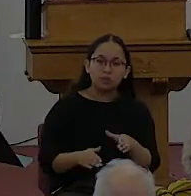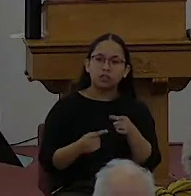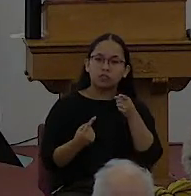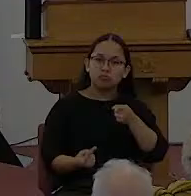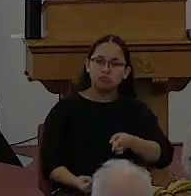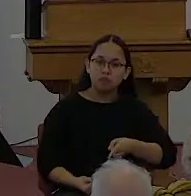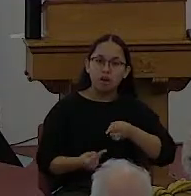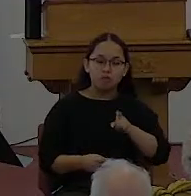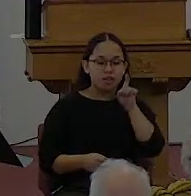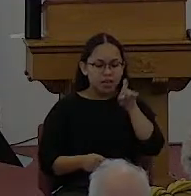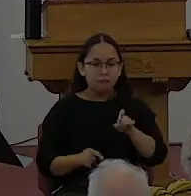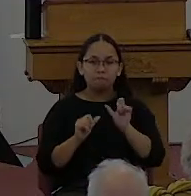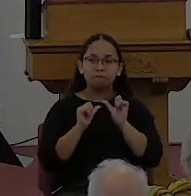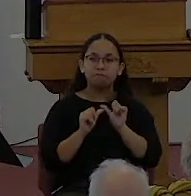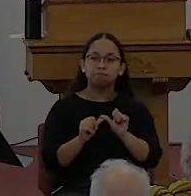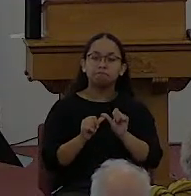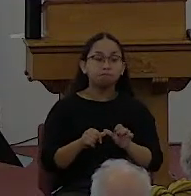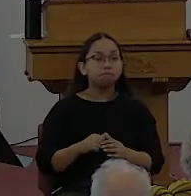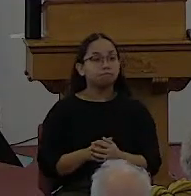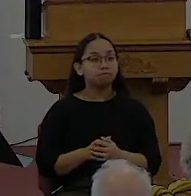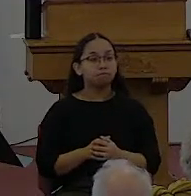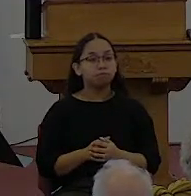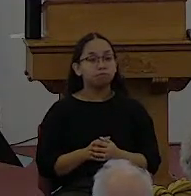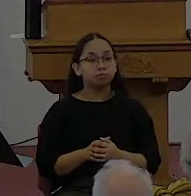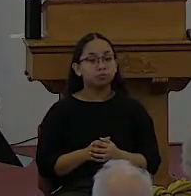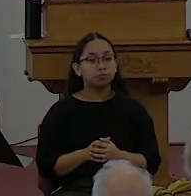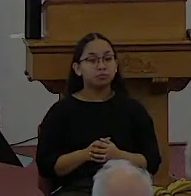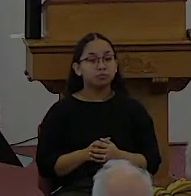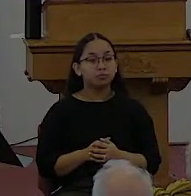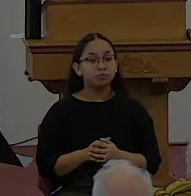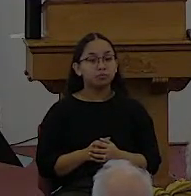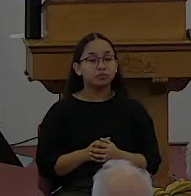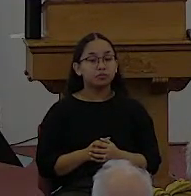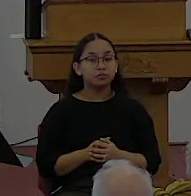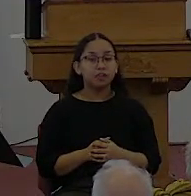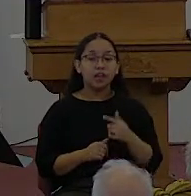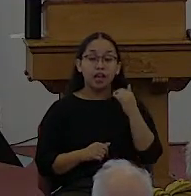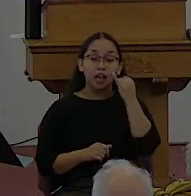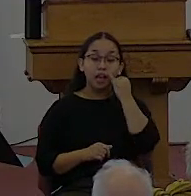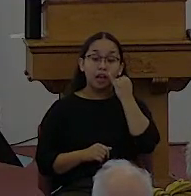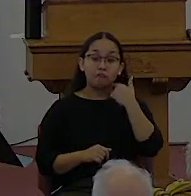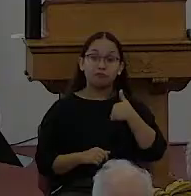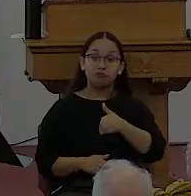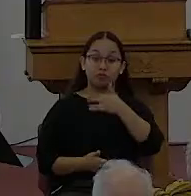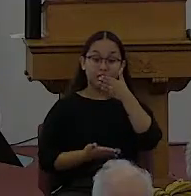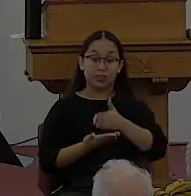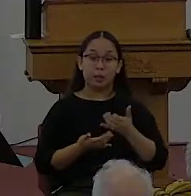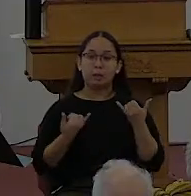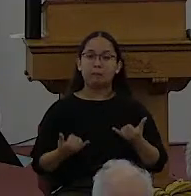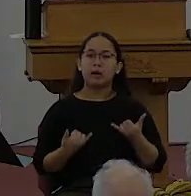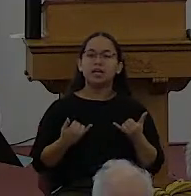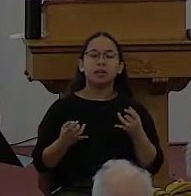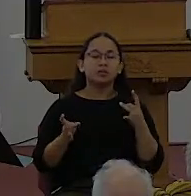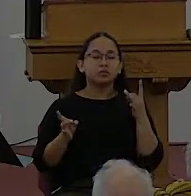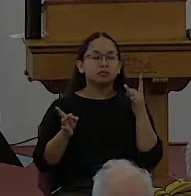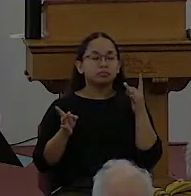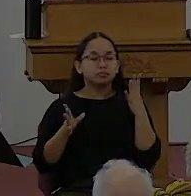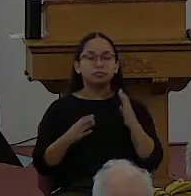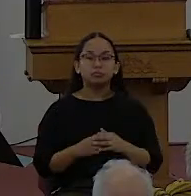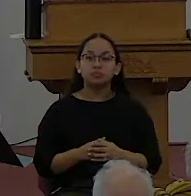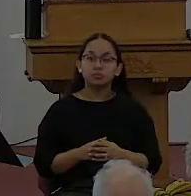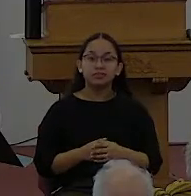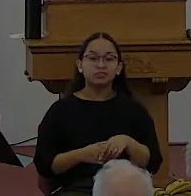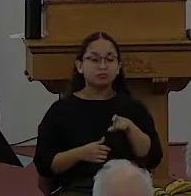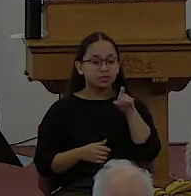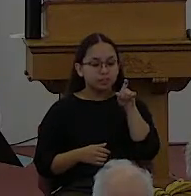end. Nothing would be more tragic than to stop at this point. We've got to see